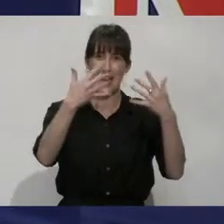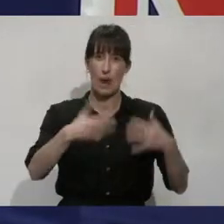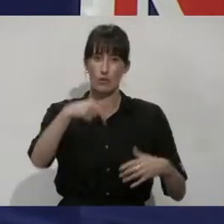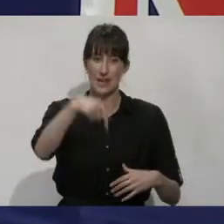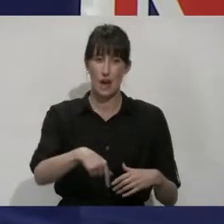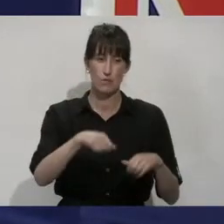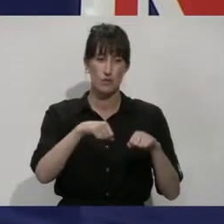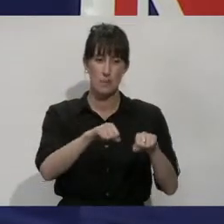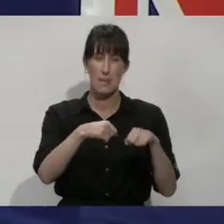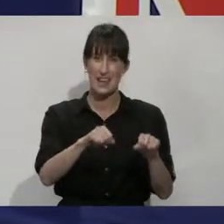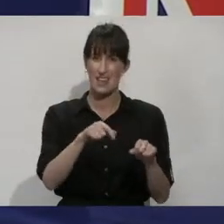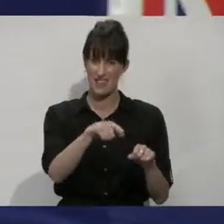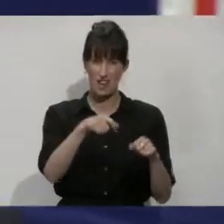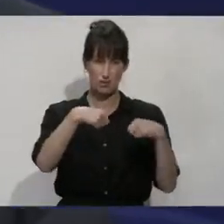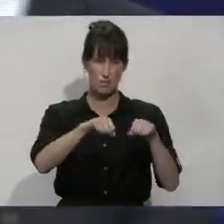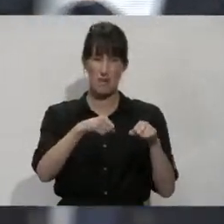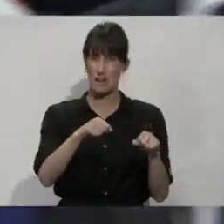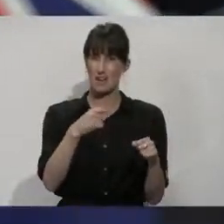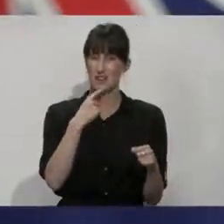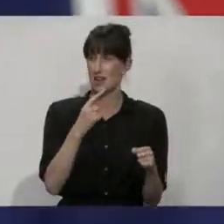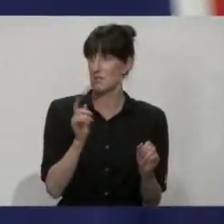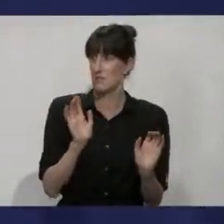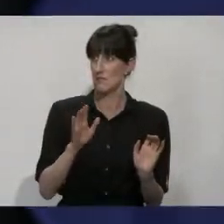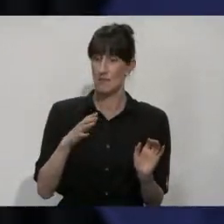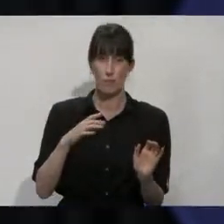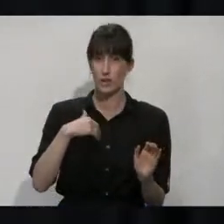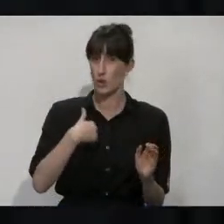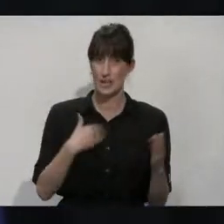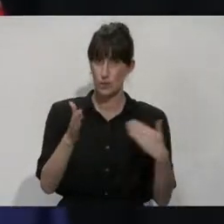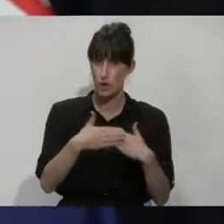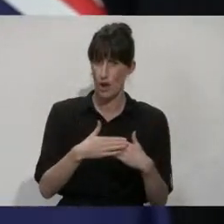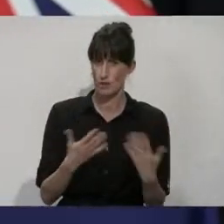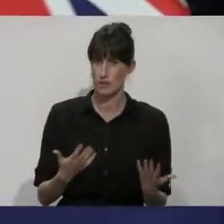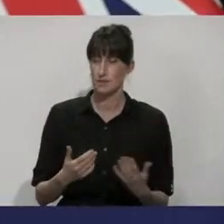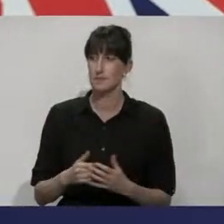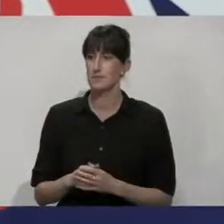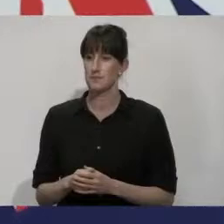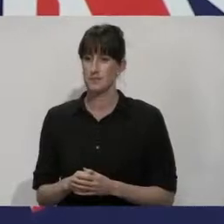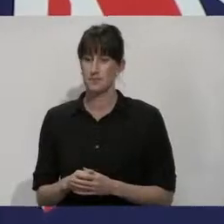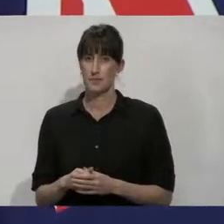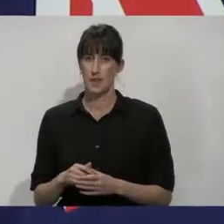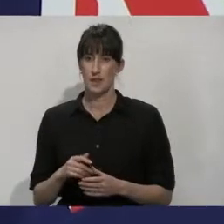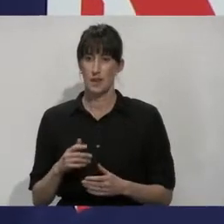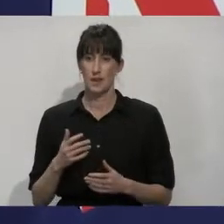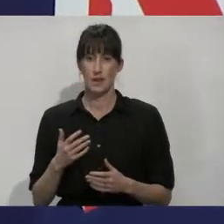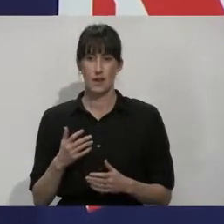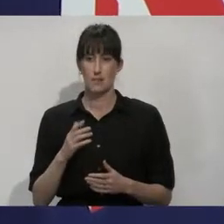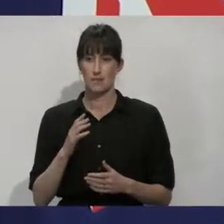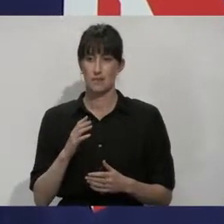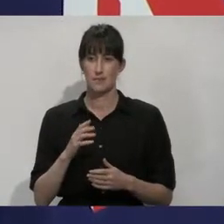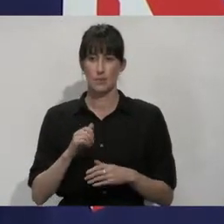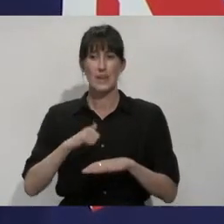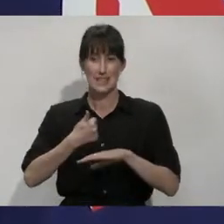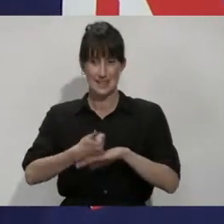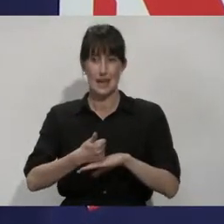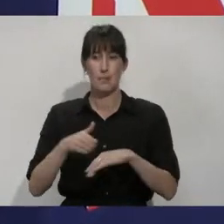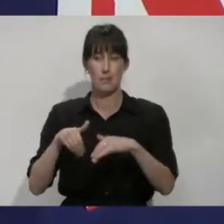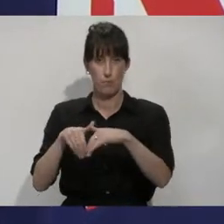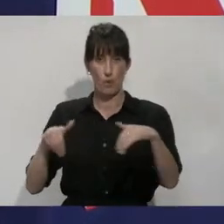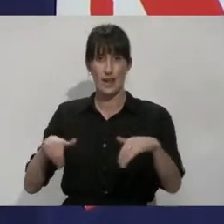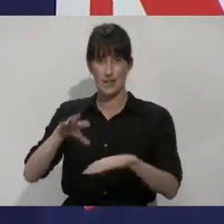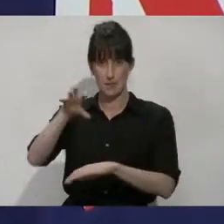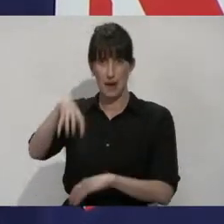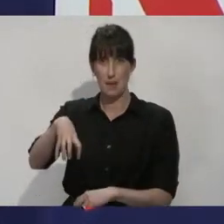a border force or border agency? Look, I'm not sure at this point that another bureaucracy is necessarily going to help